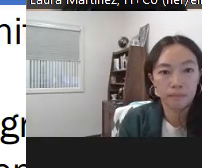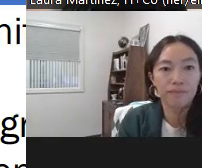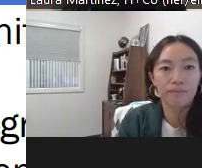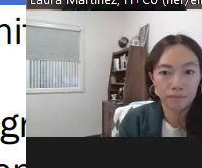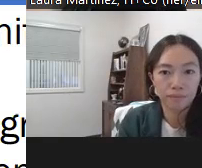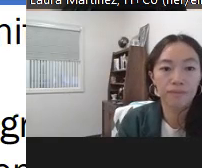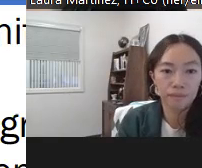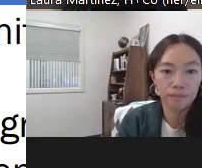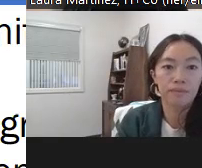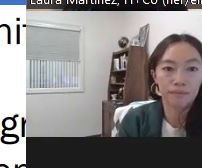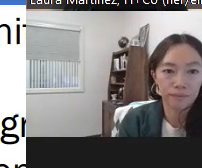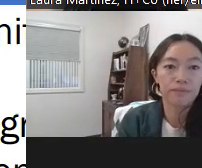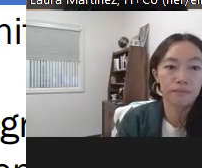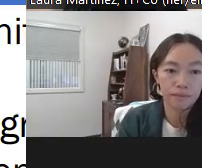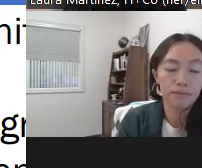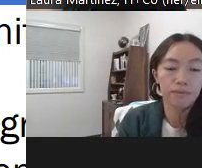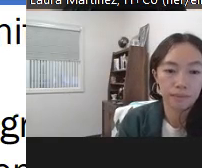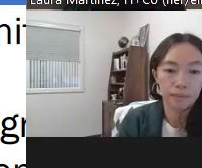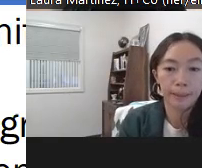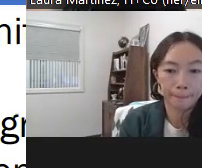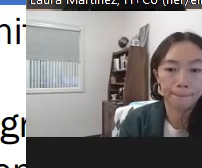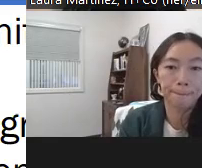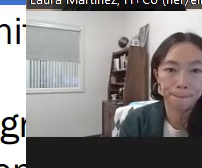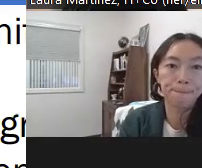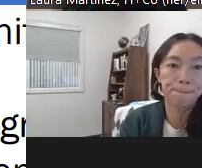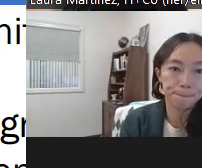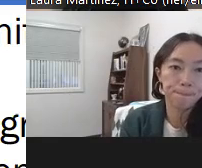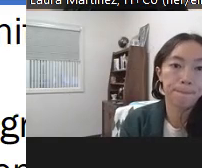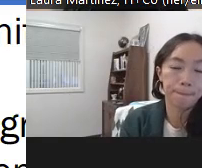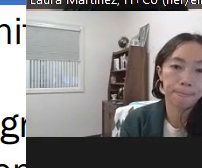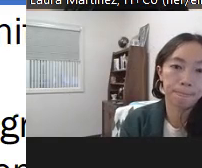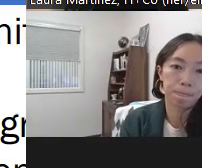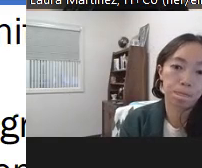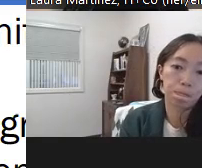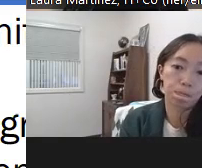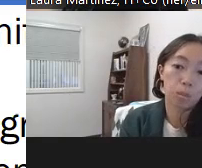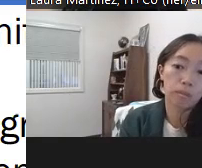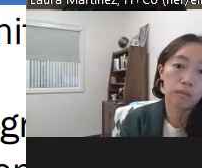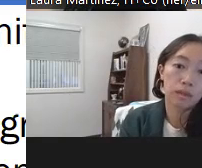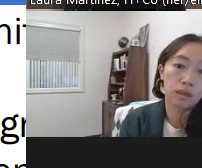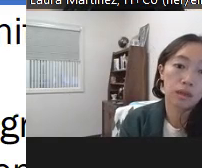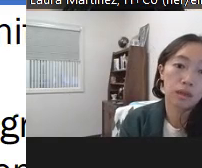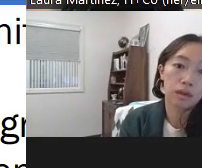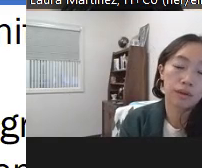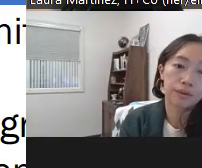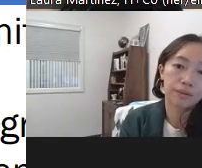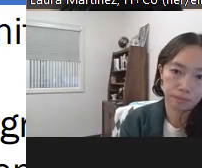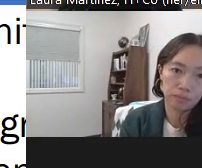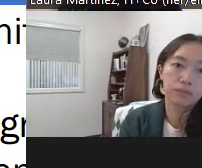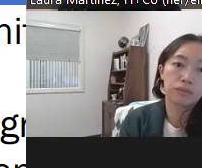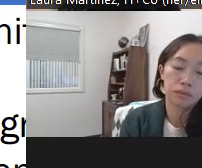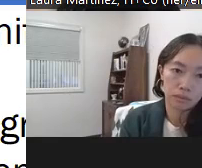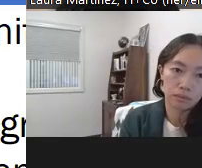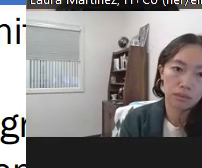get? I mean, I know you need the voucher and all that kind of stuff, but are we still trying to pay for that up front,